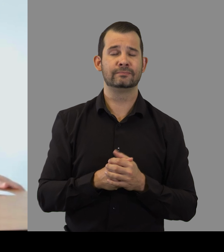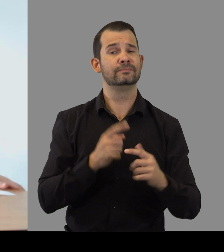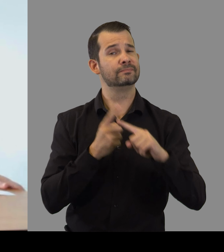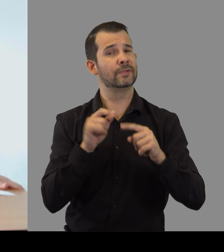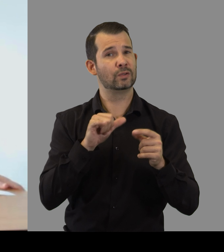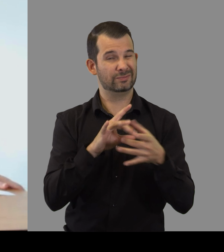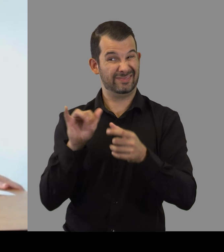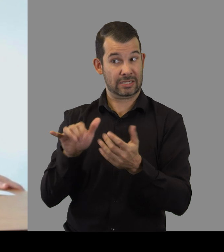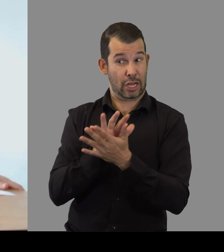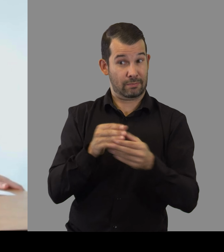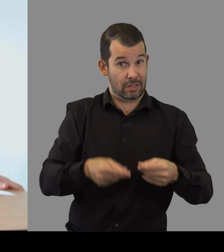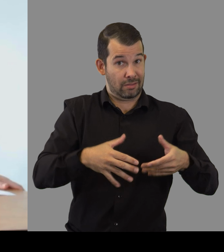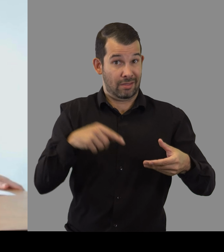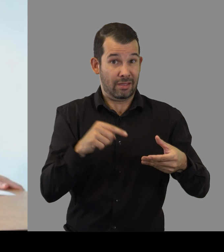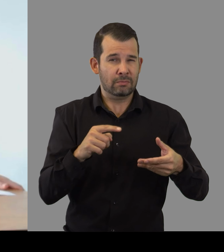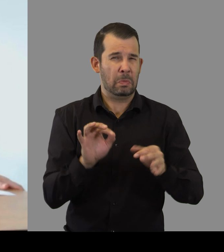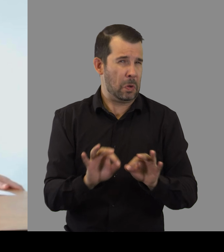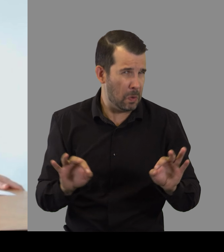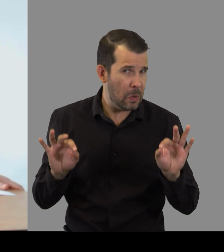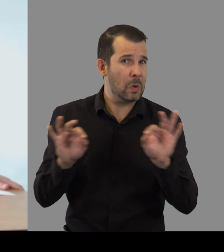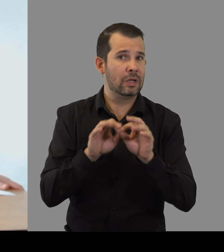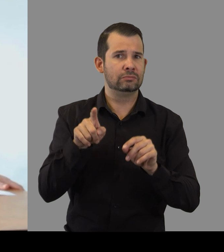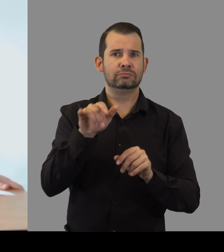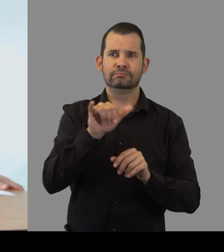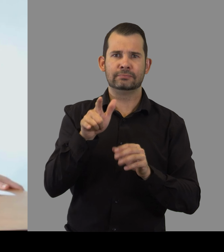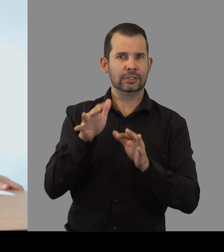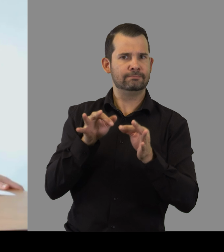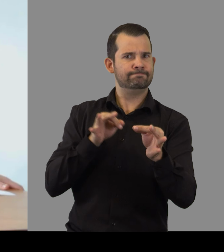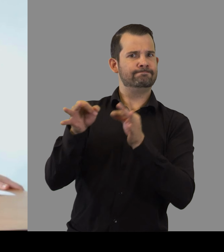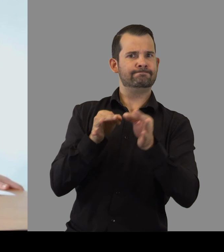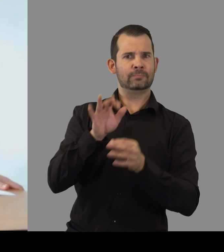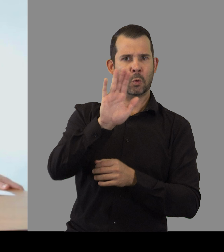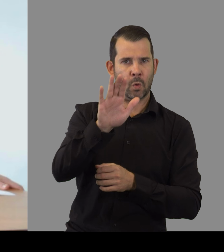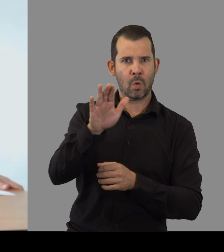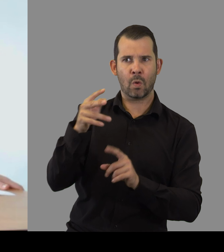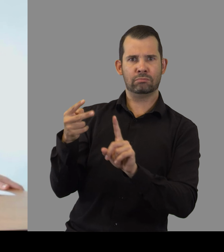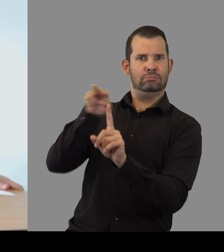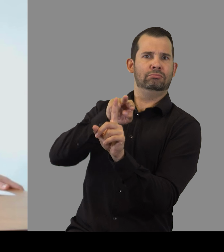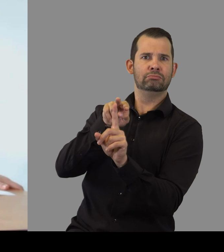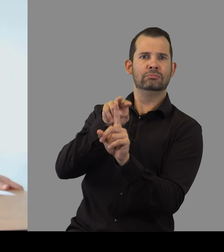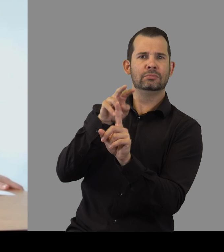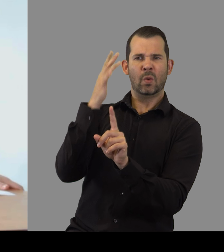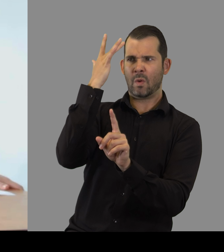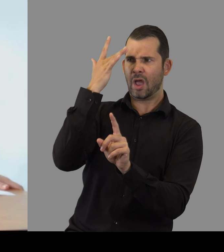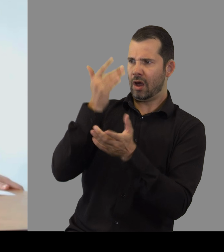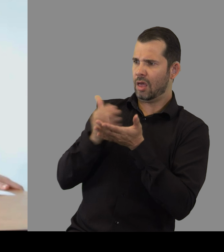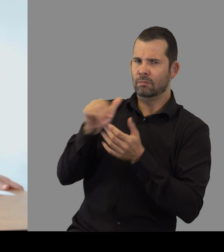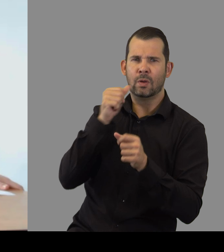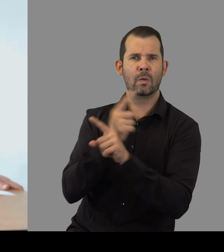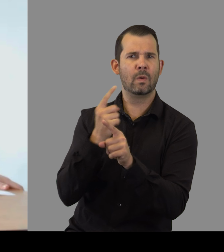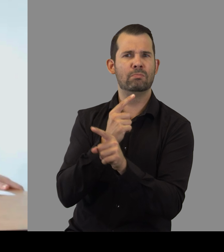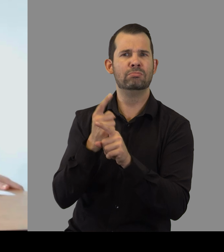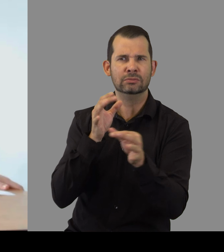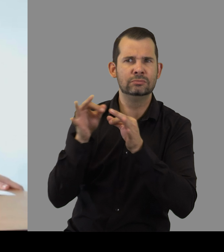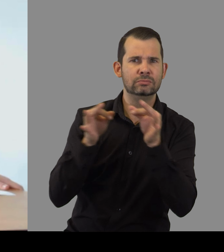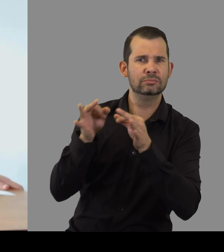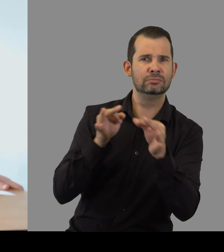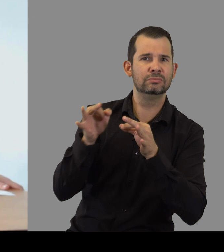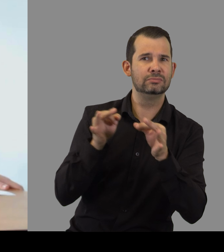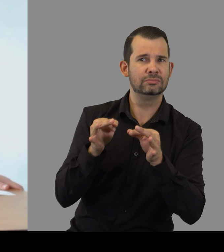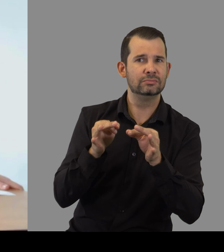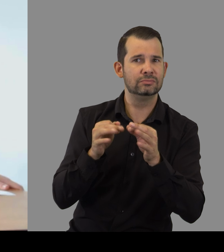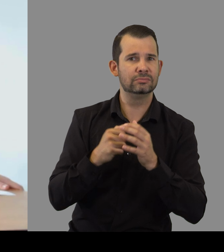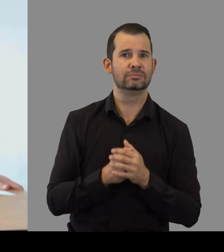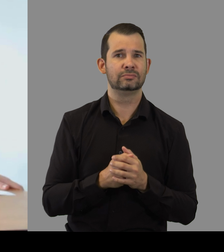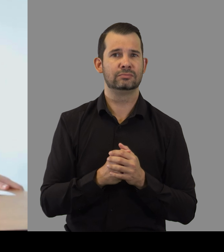And in respect to these documents, it's important that you explain your side of the story for why the exclusion